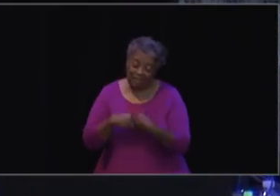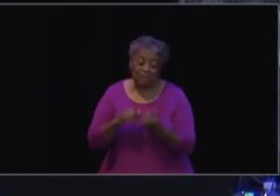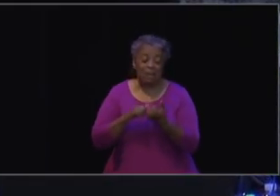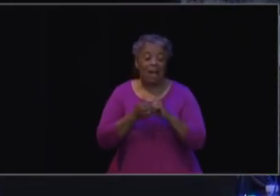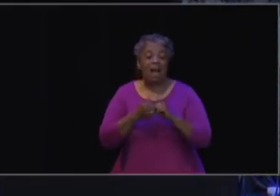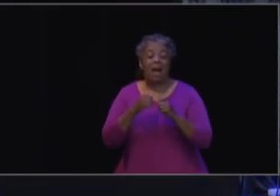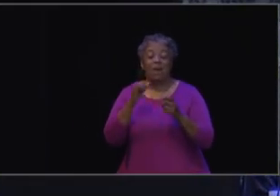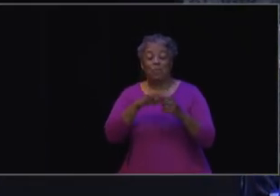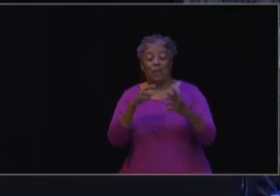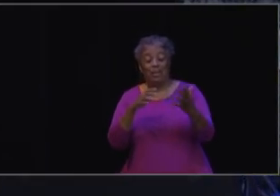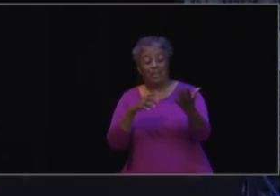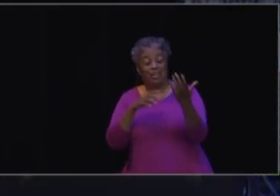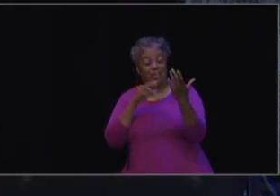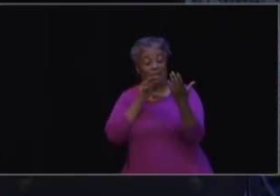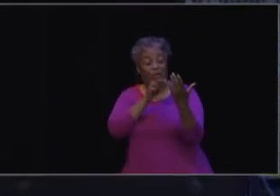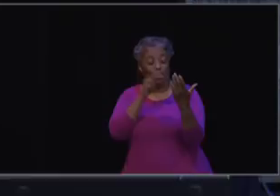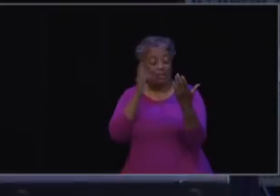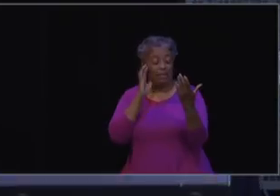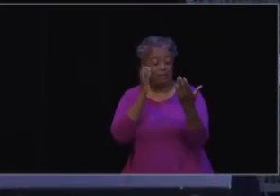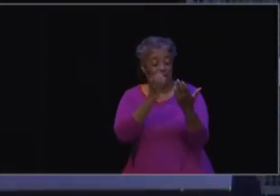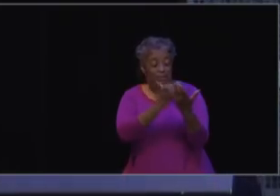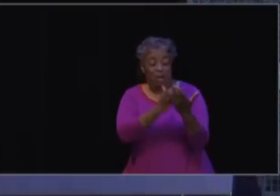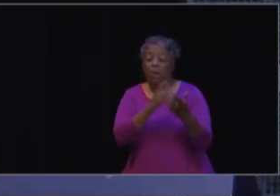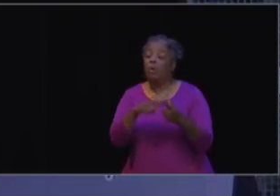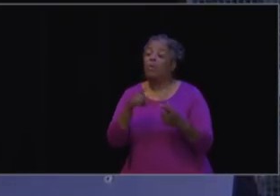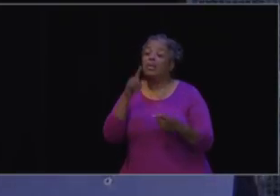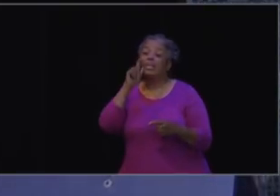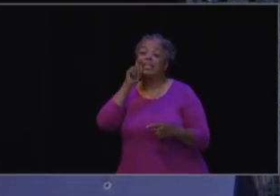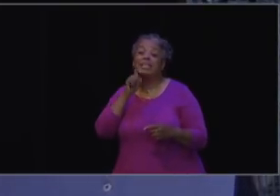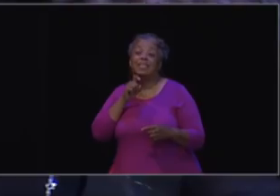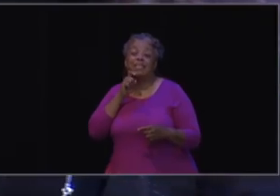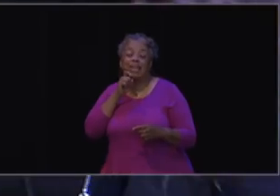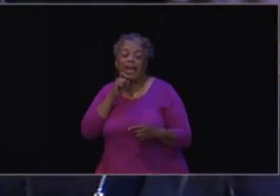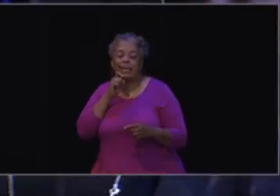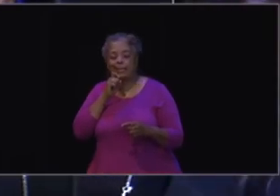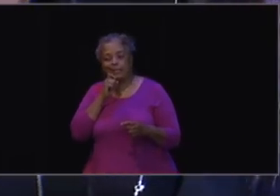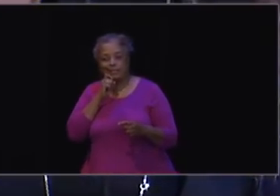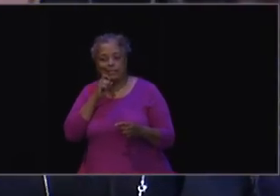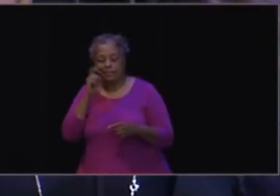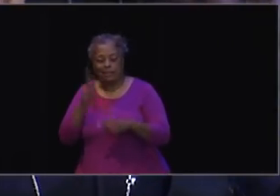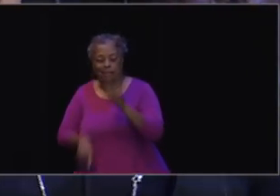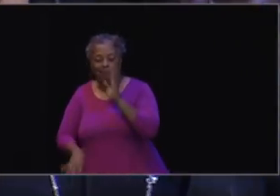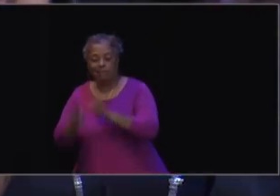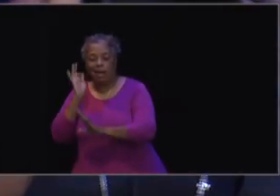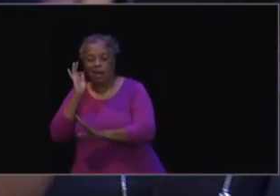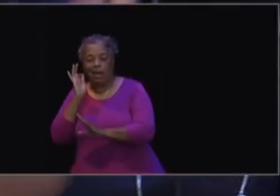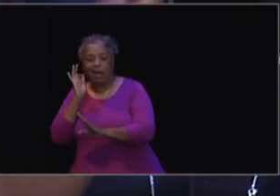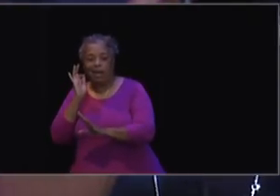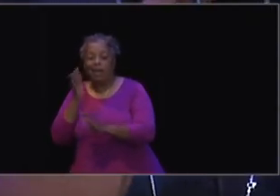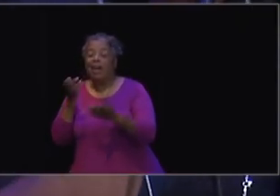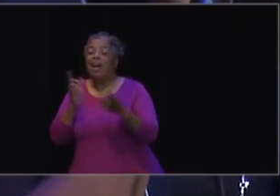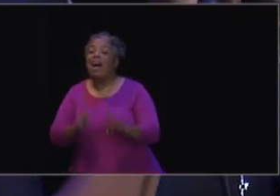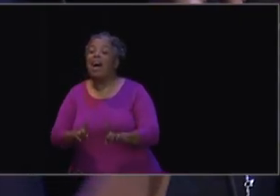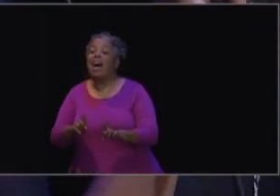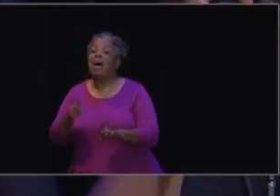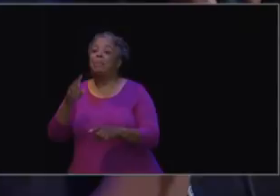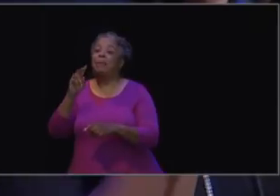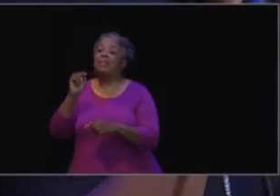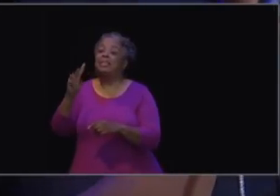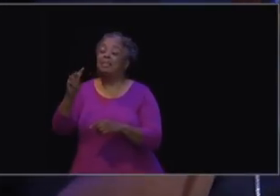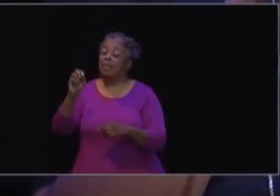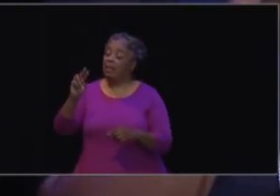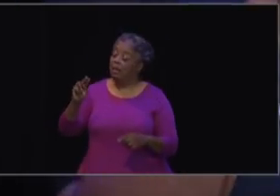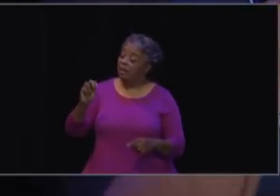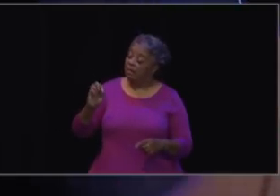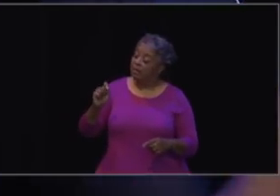screen light. Dow, dow, sex is elusive on a good night. Dow, dow, Netflix dow, is fucking up my sex dow, life. Dow,